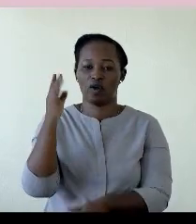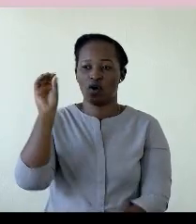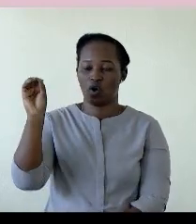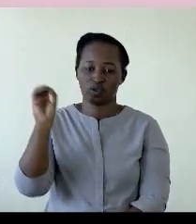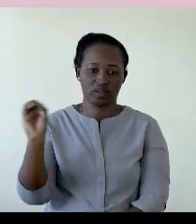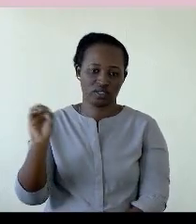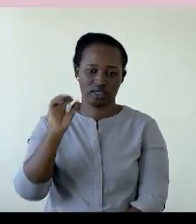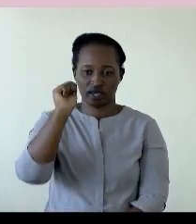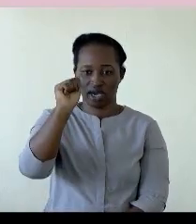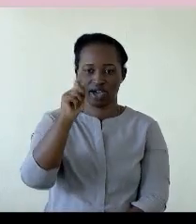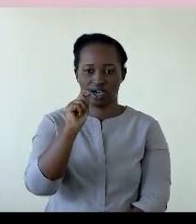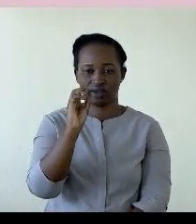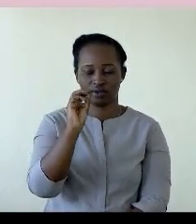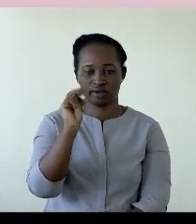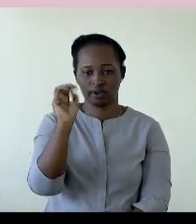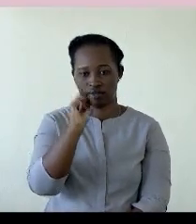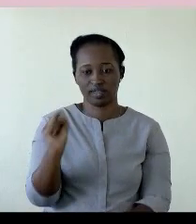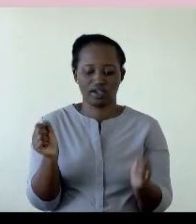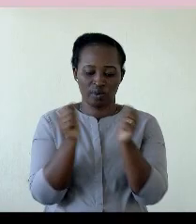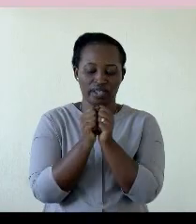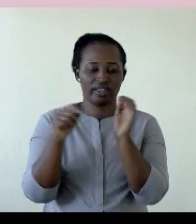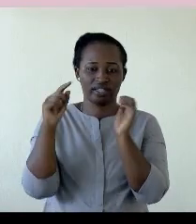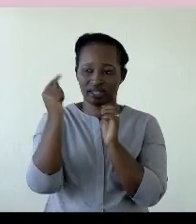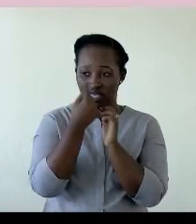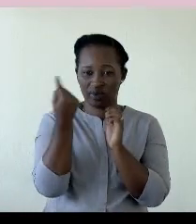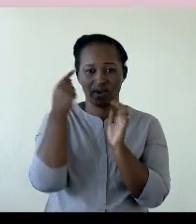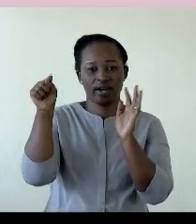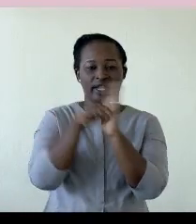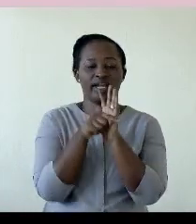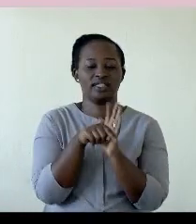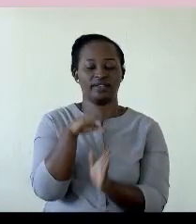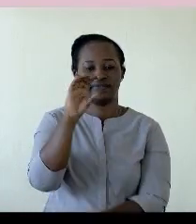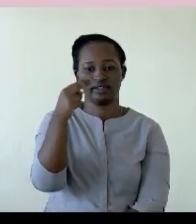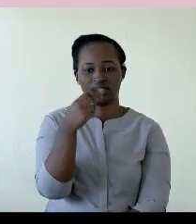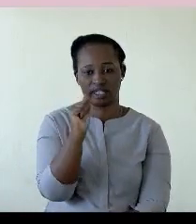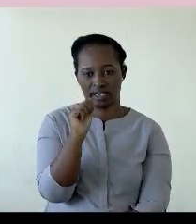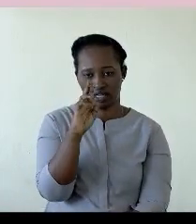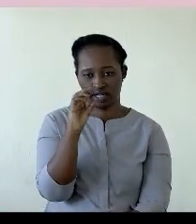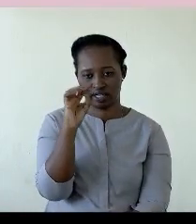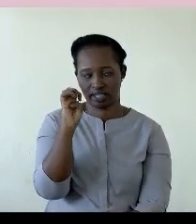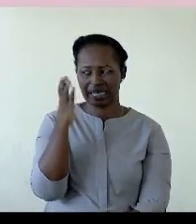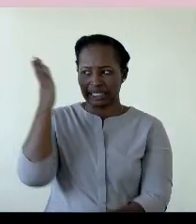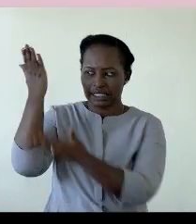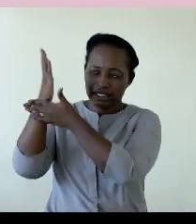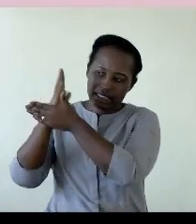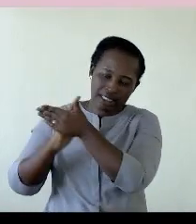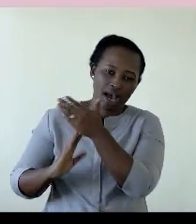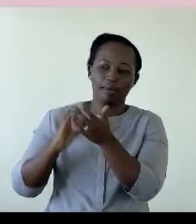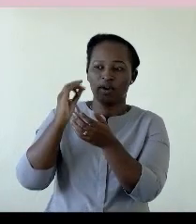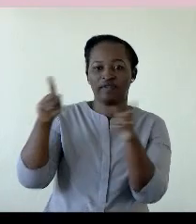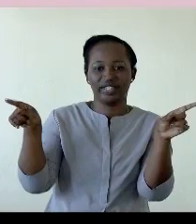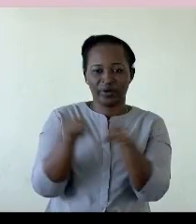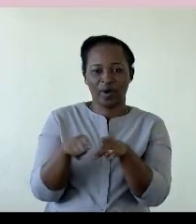atoms with a single negative charge. So these are some of the common